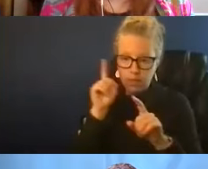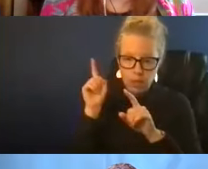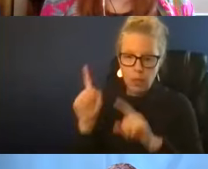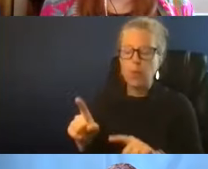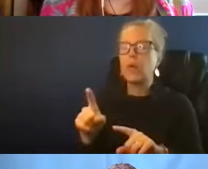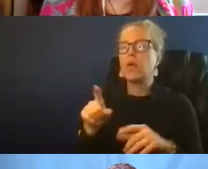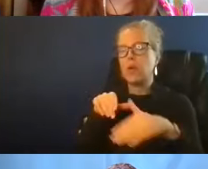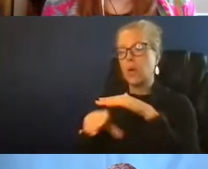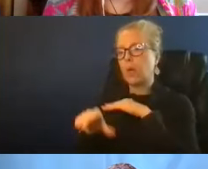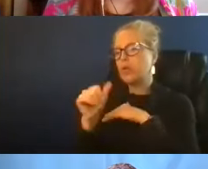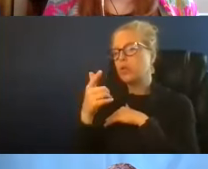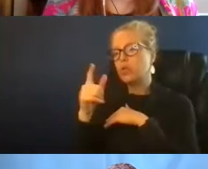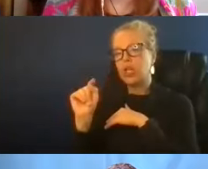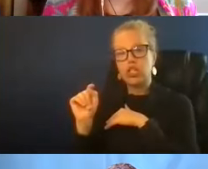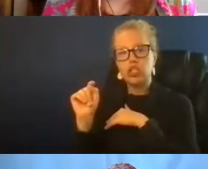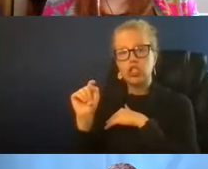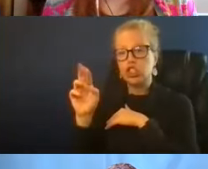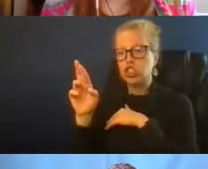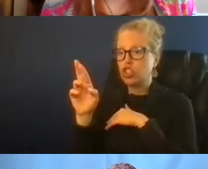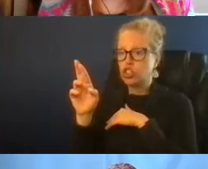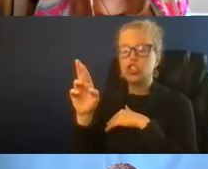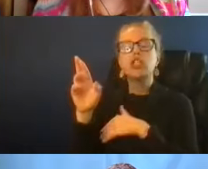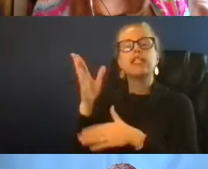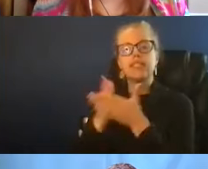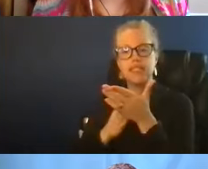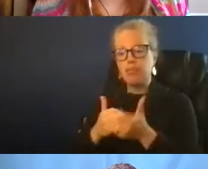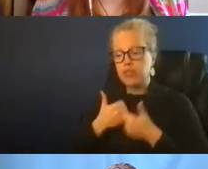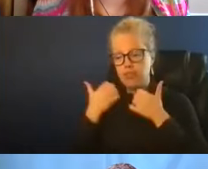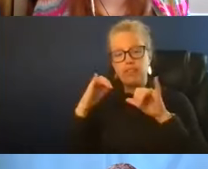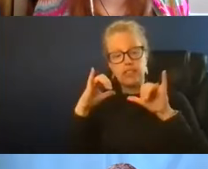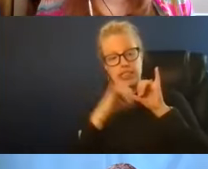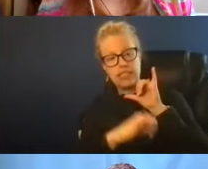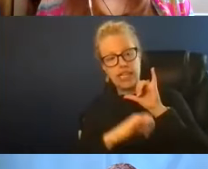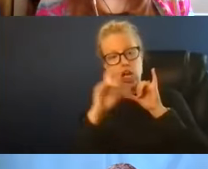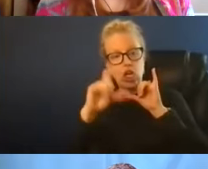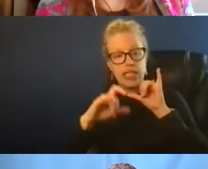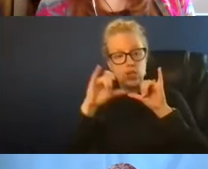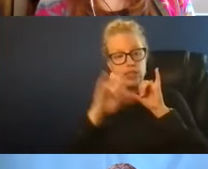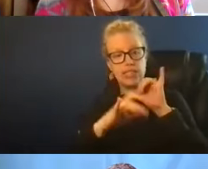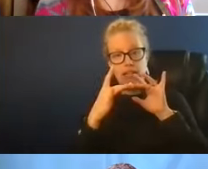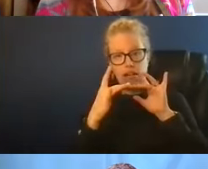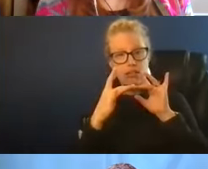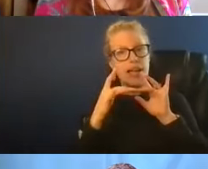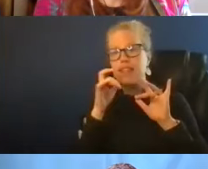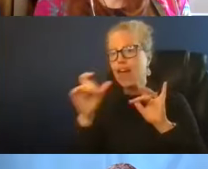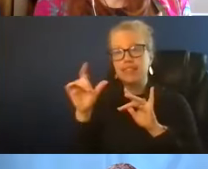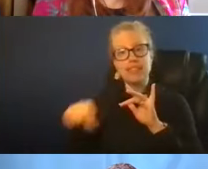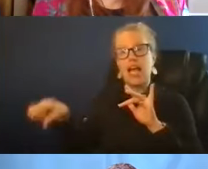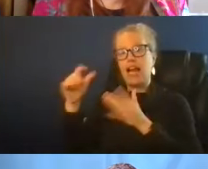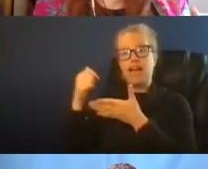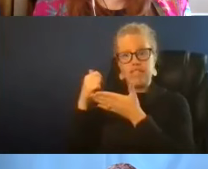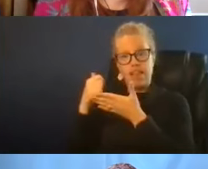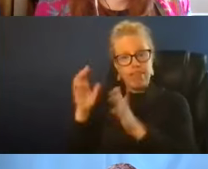shelter, those aren't as relevant for survivors who want to stay or need to stay in contact.